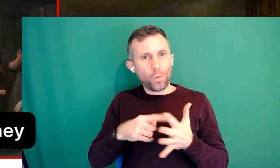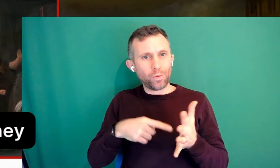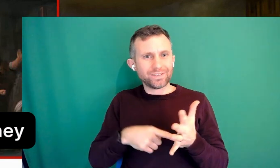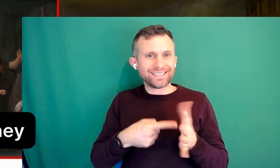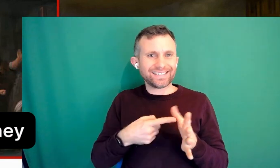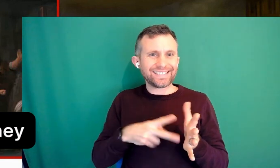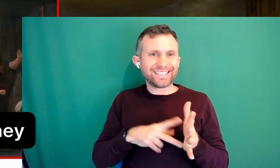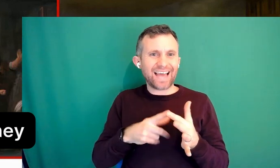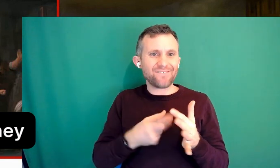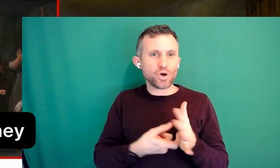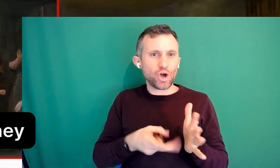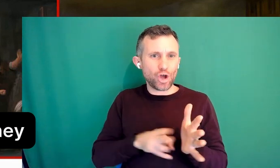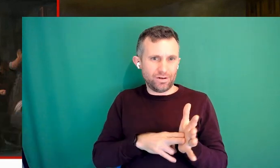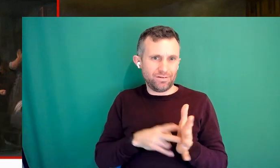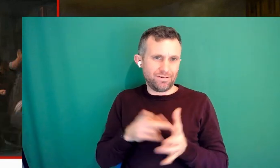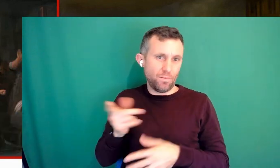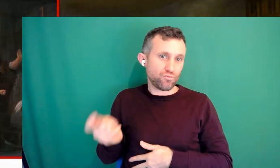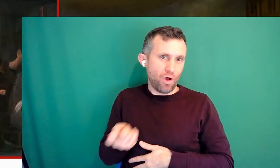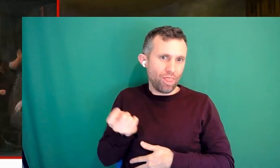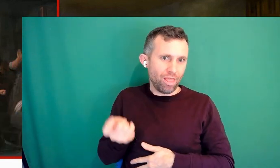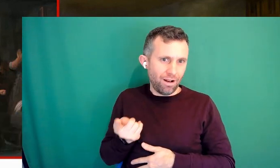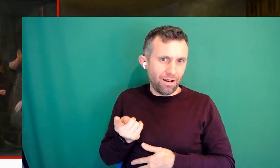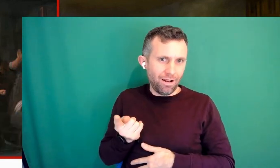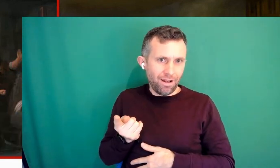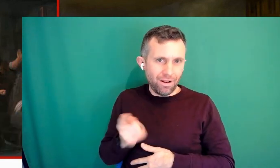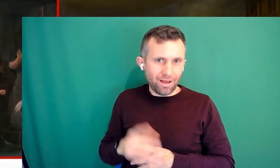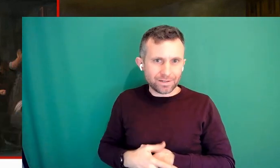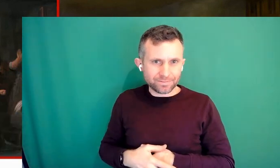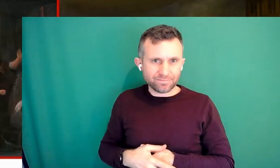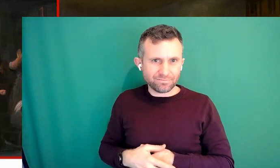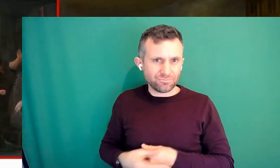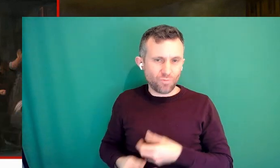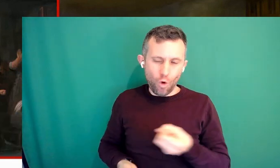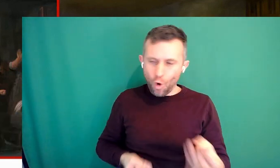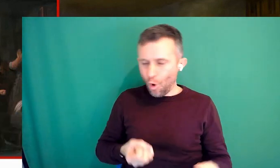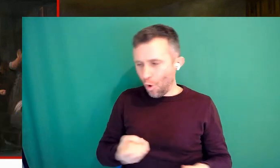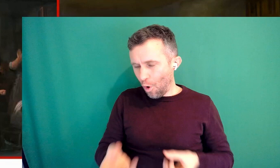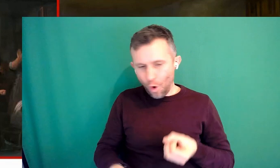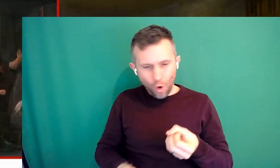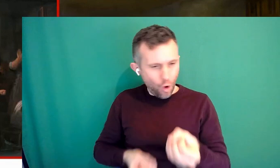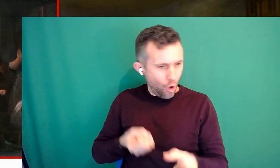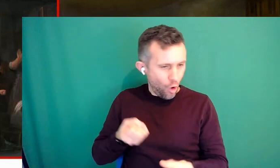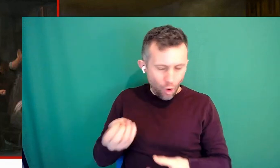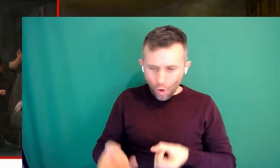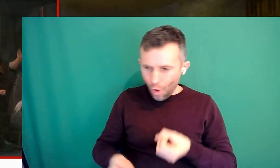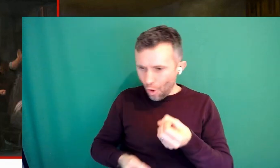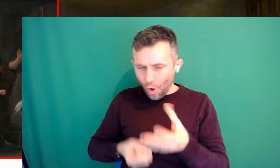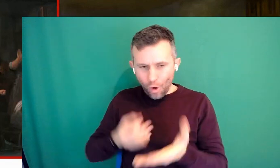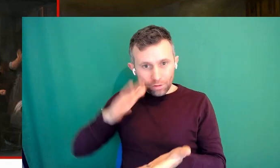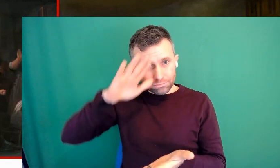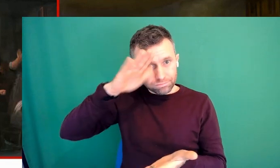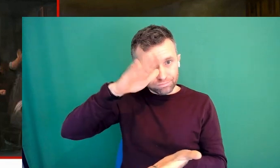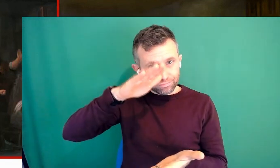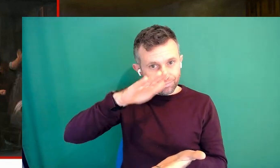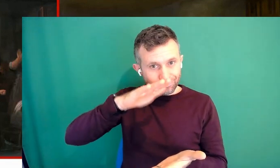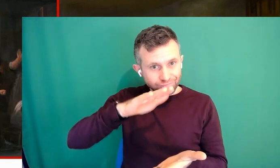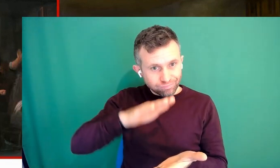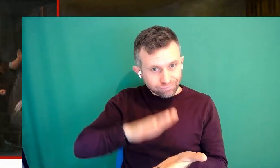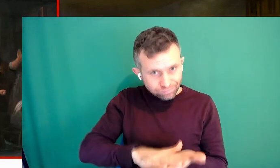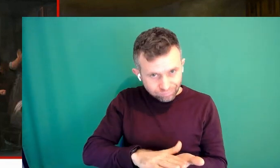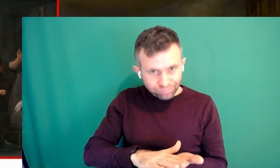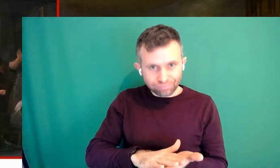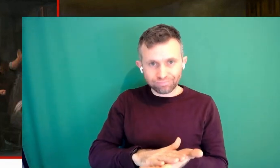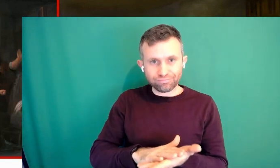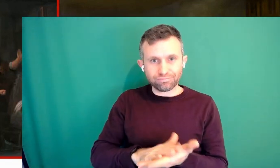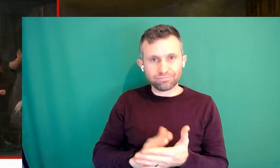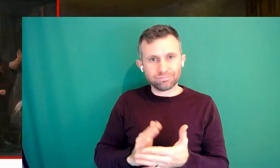and Tom needs more money. What does he do next? In the next panel, he goes straight to the